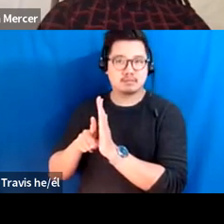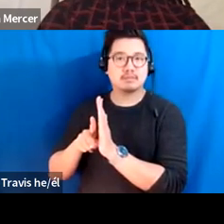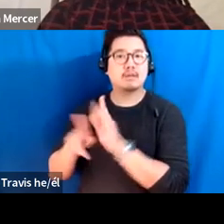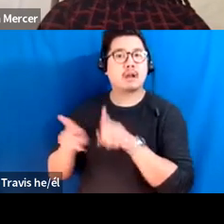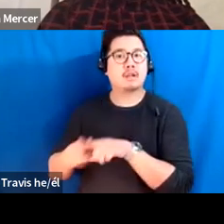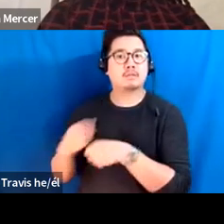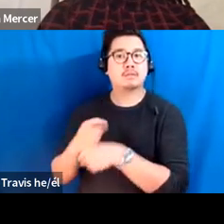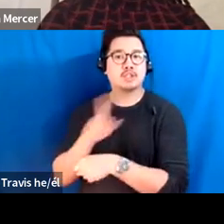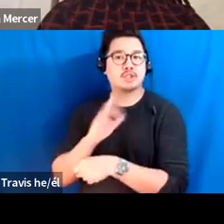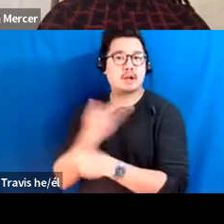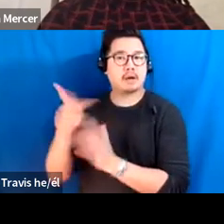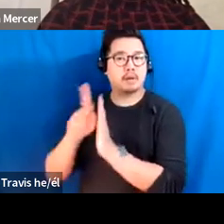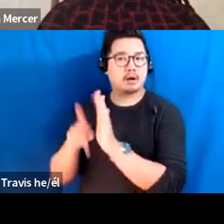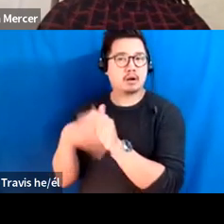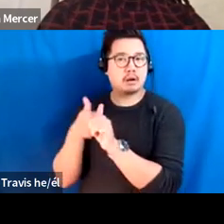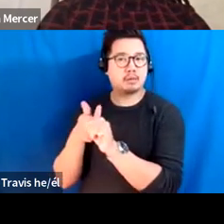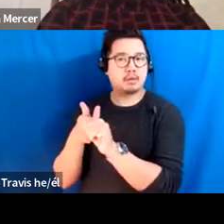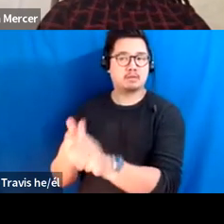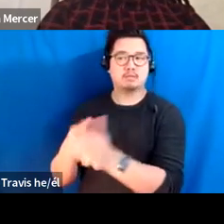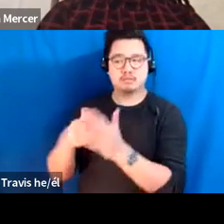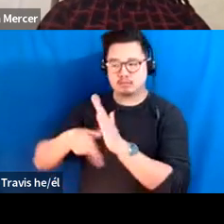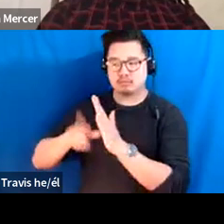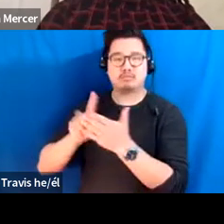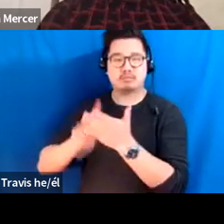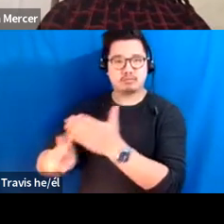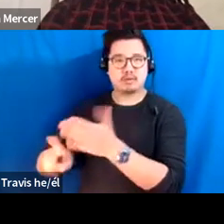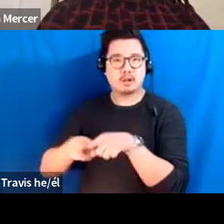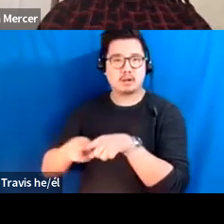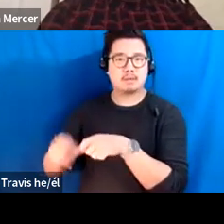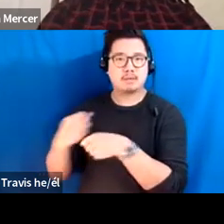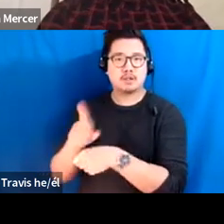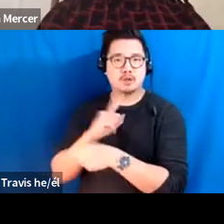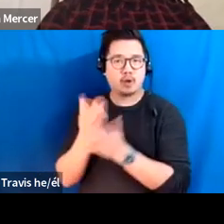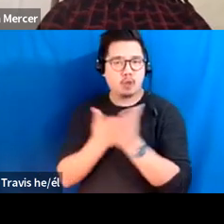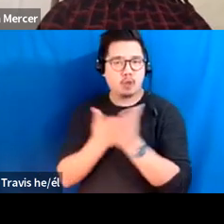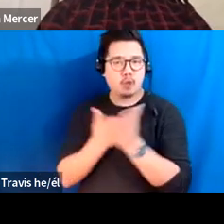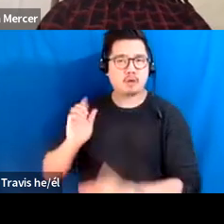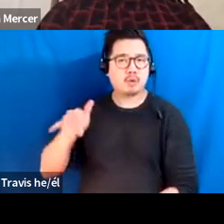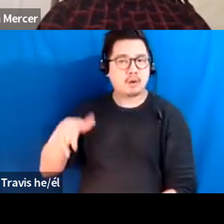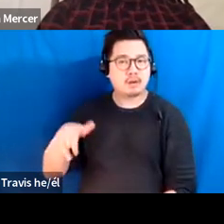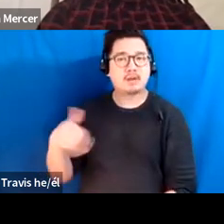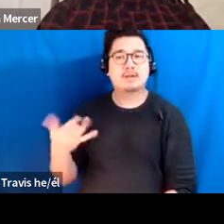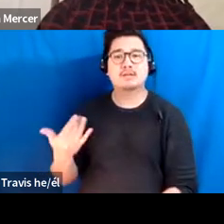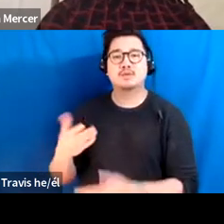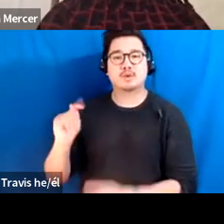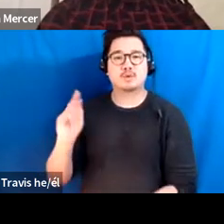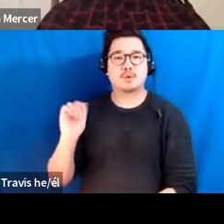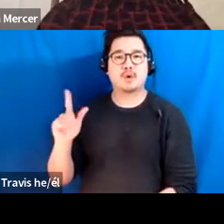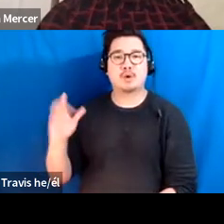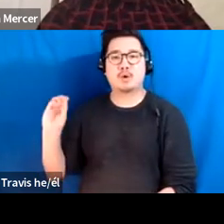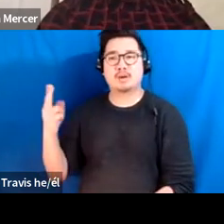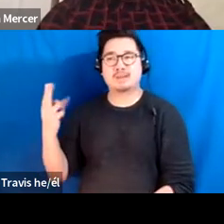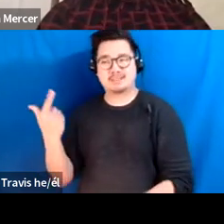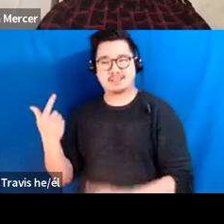regularly updated audited go through the racial equity planning to go through our oag task force so that they're reviewing them on a